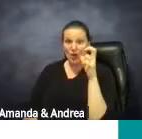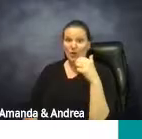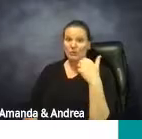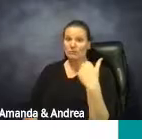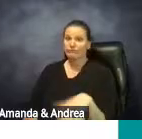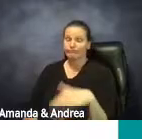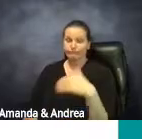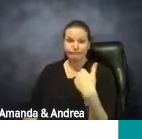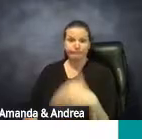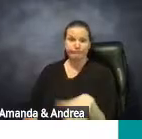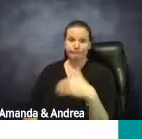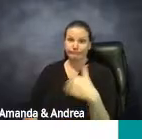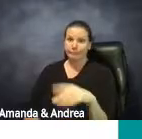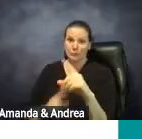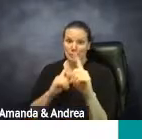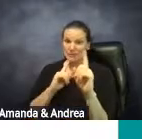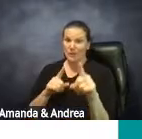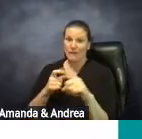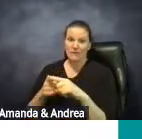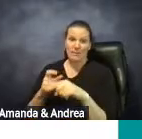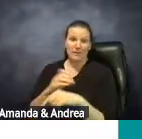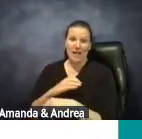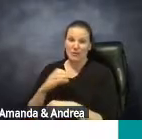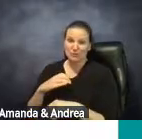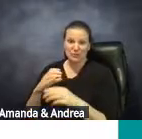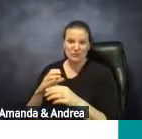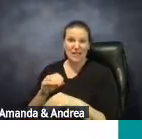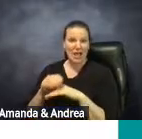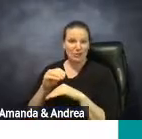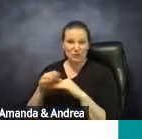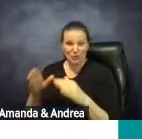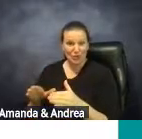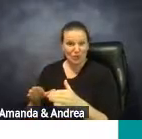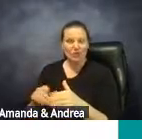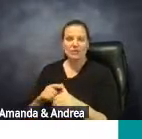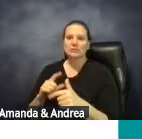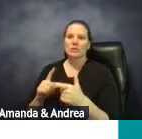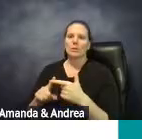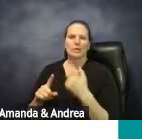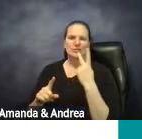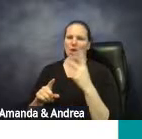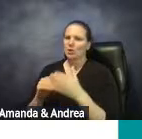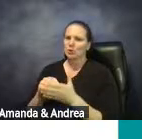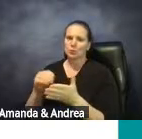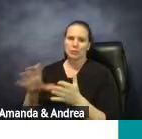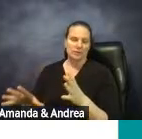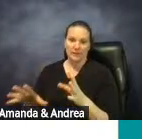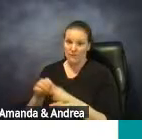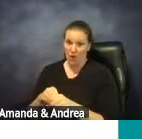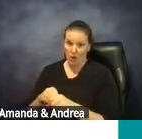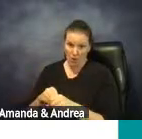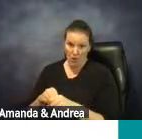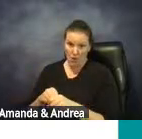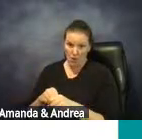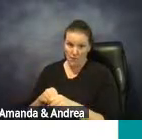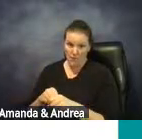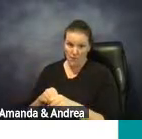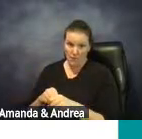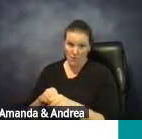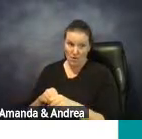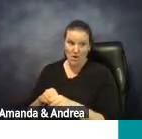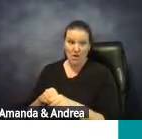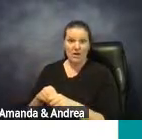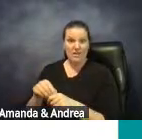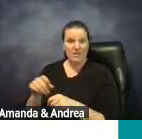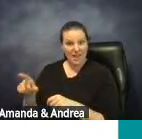outstanding response from the counselors, and we saw the students engage in a way that they